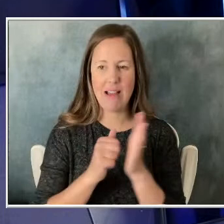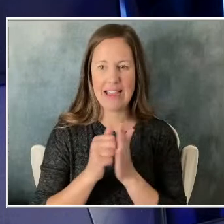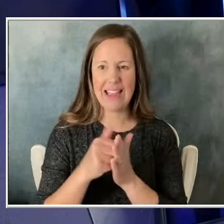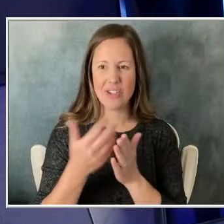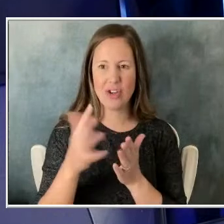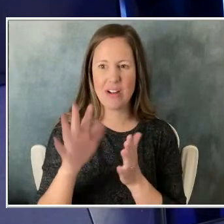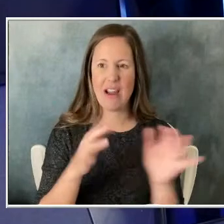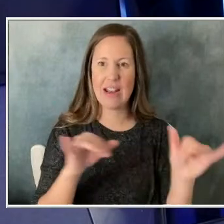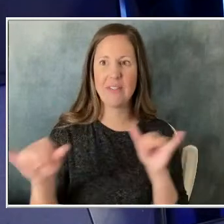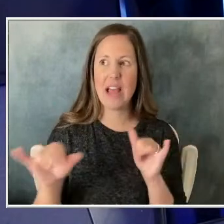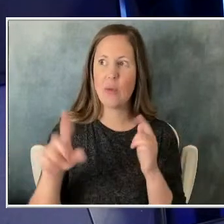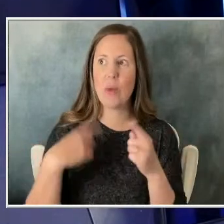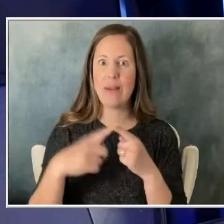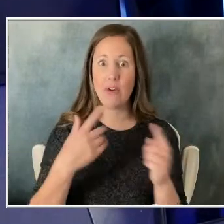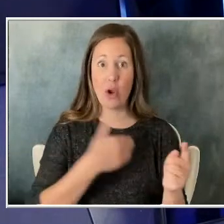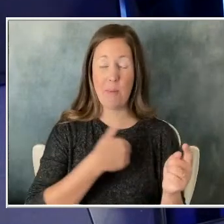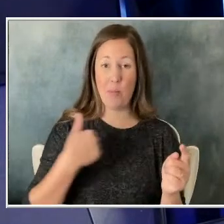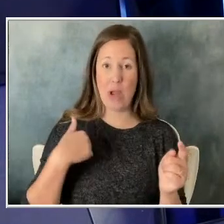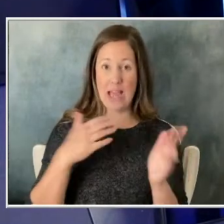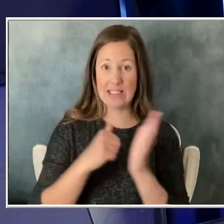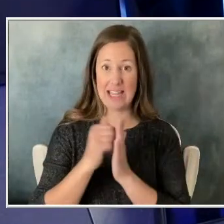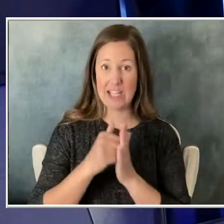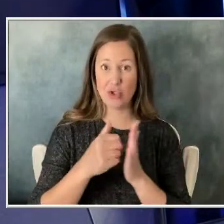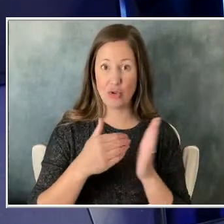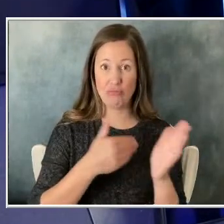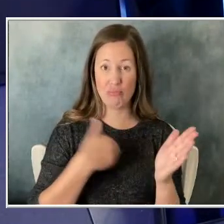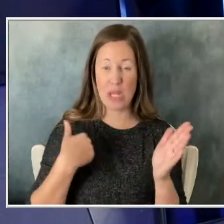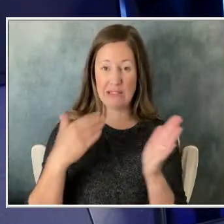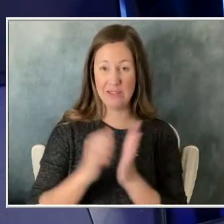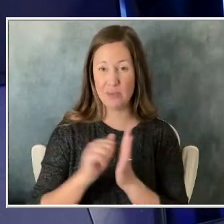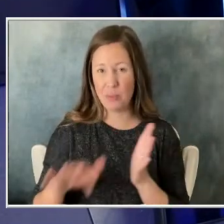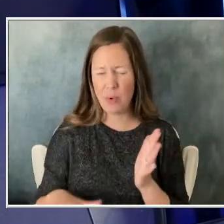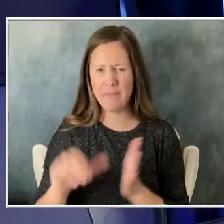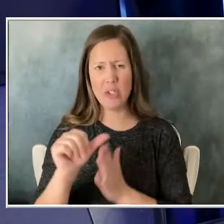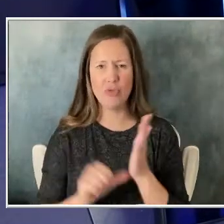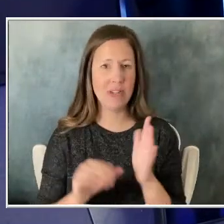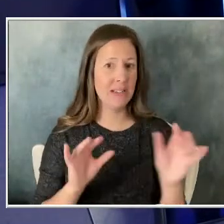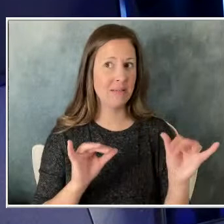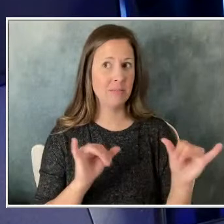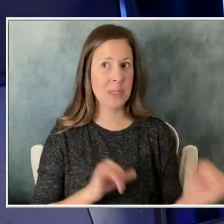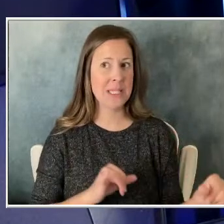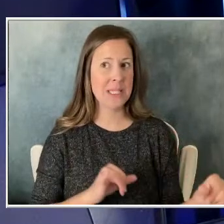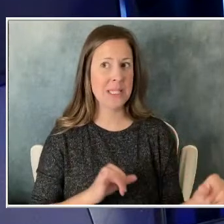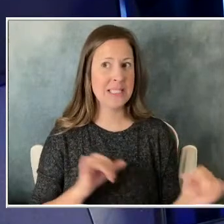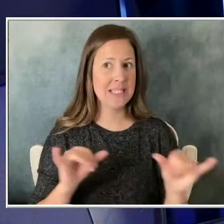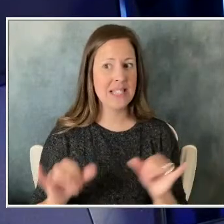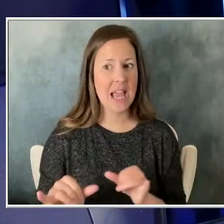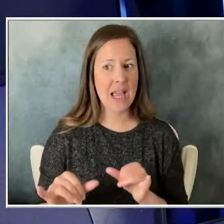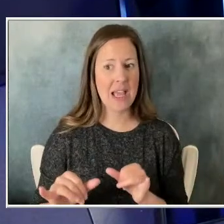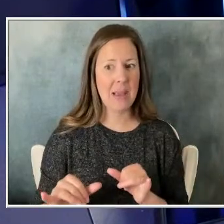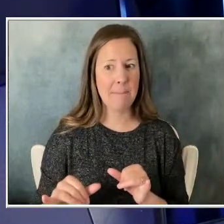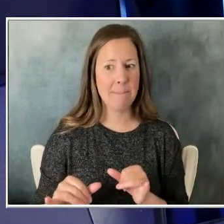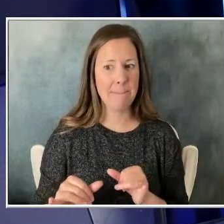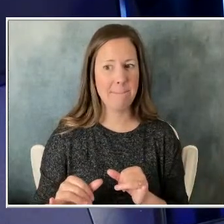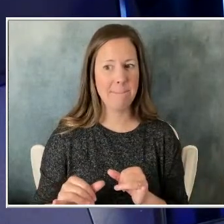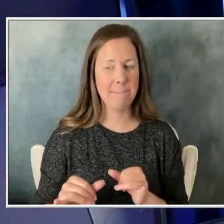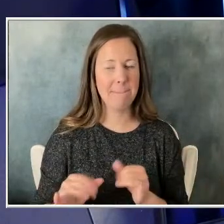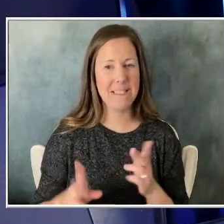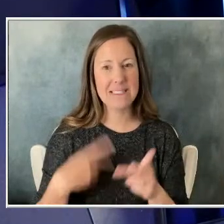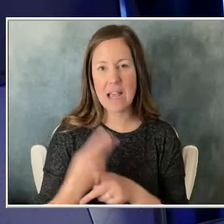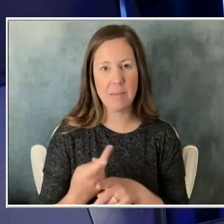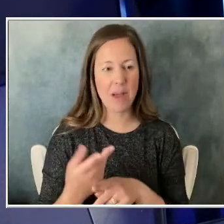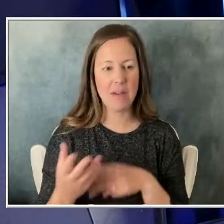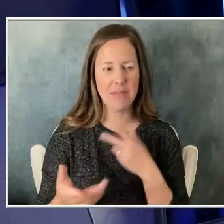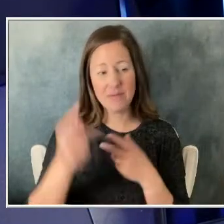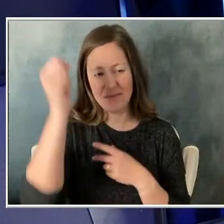mastectomy with breast cancer? Is it the same? Is it the same type of theory where you